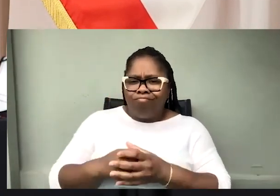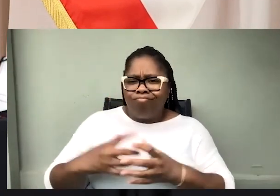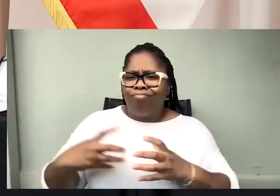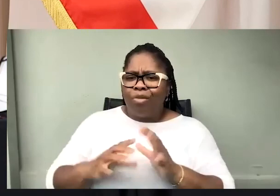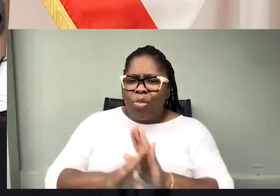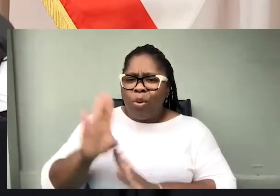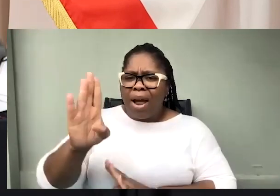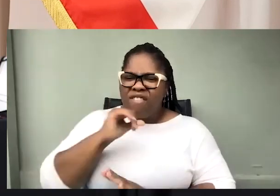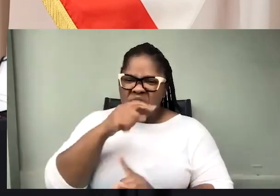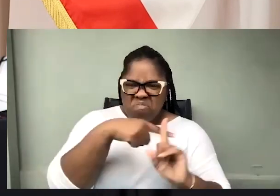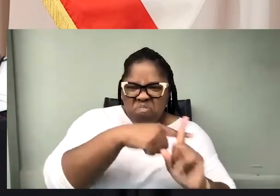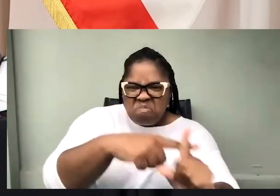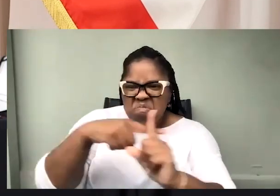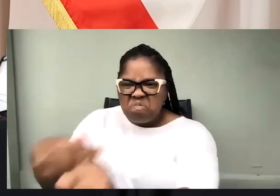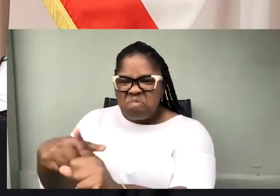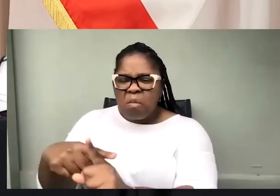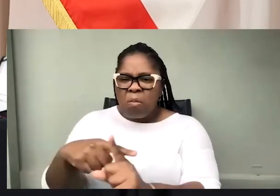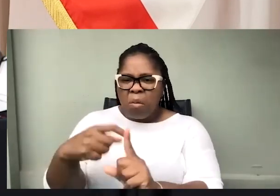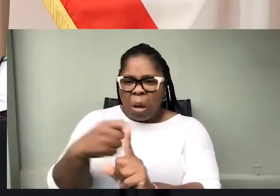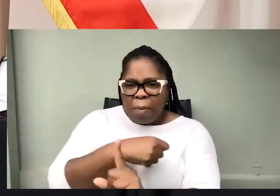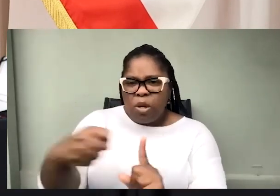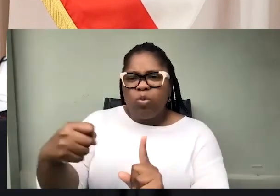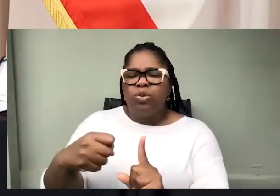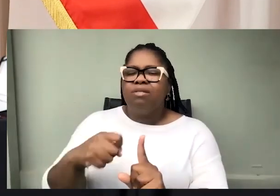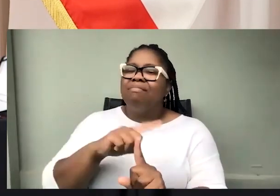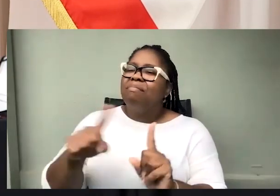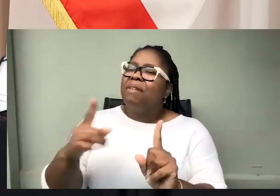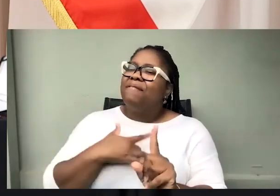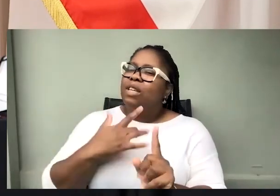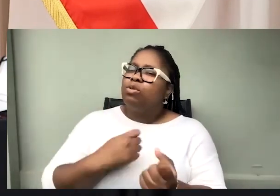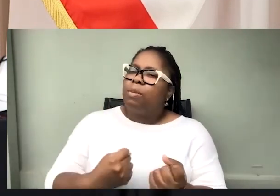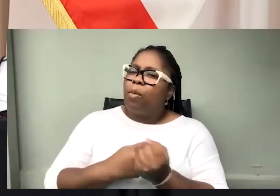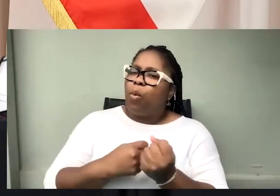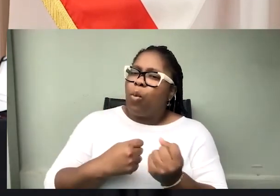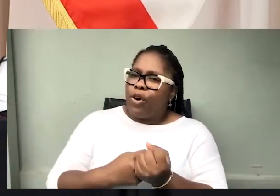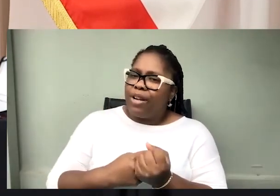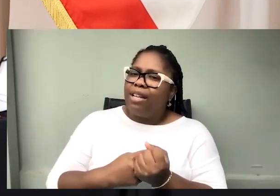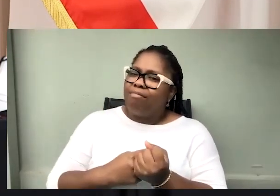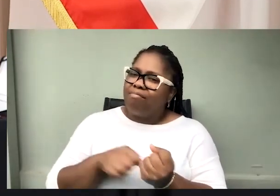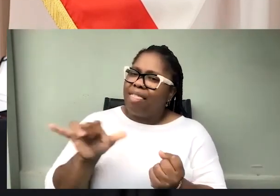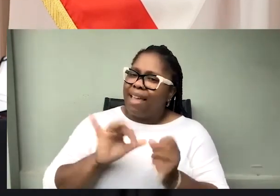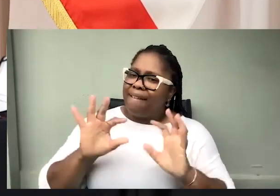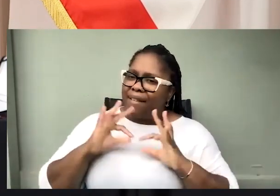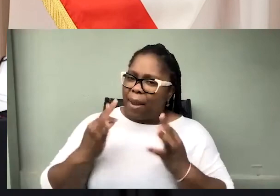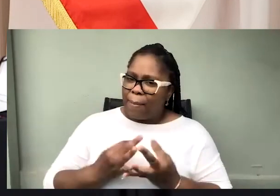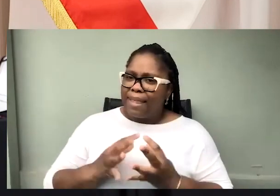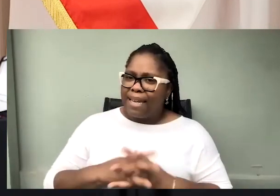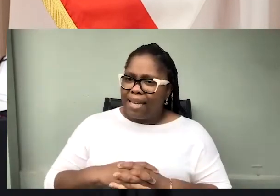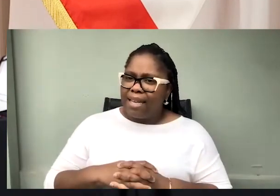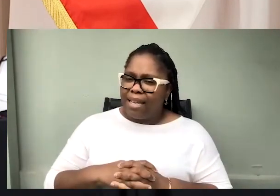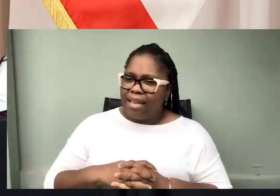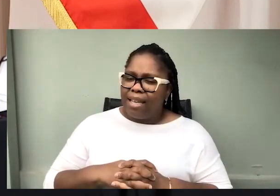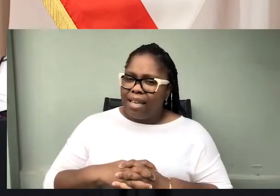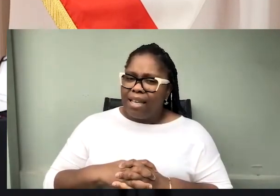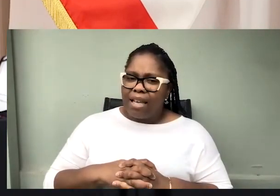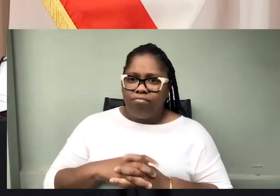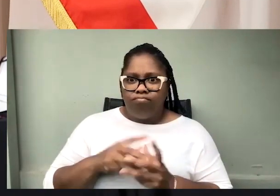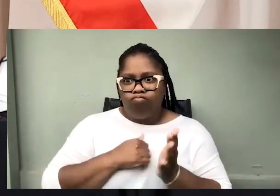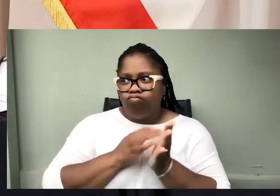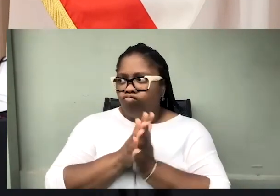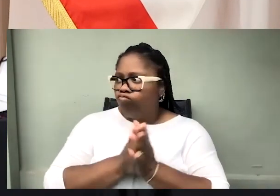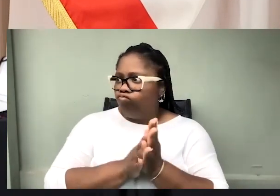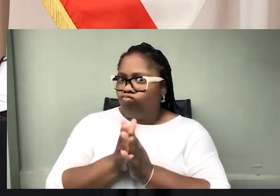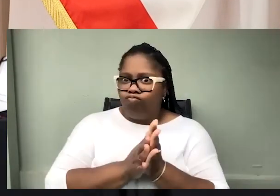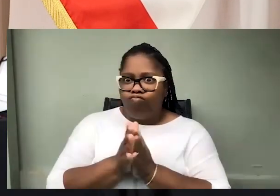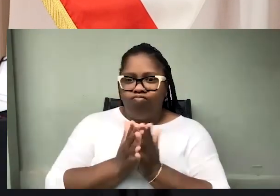be targeted with consumer abuse, to feel supported in the ways that we would do as a family. I'm eager to learn from